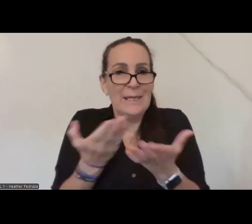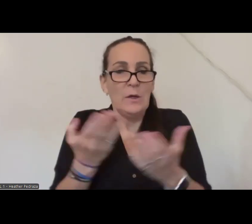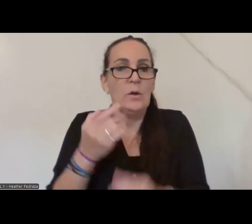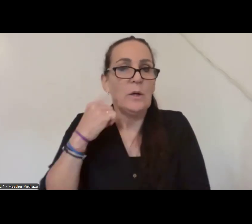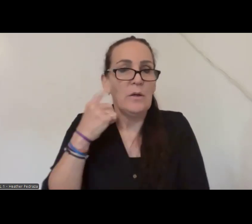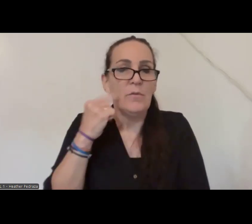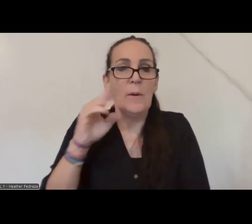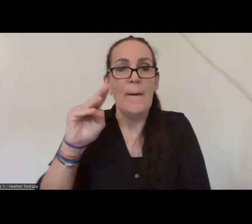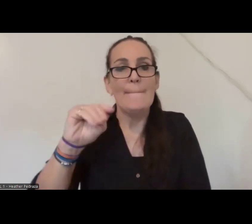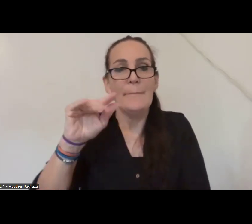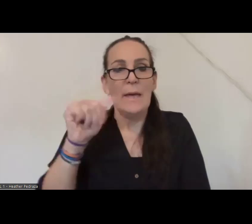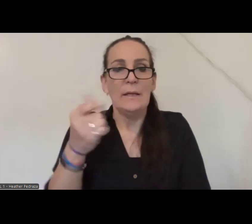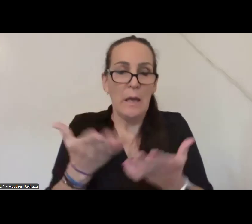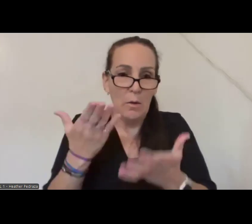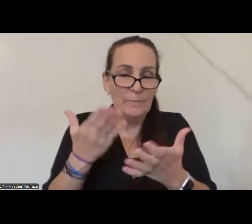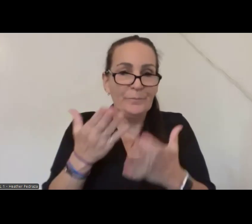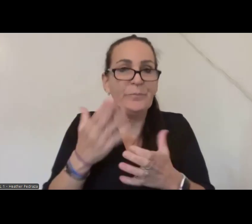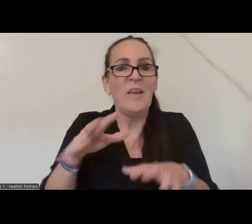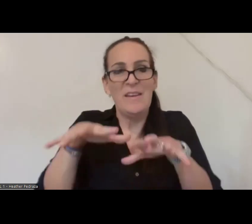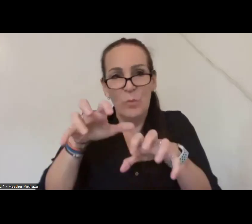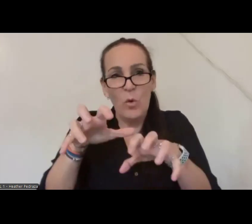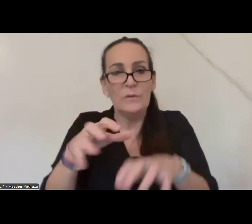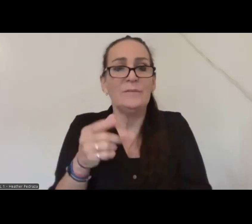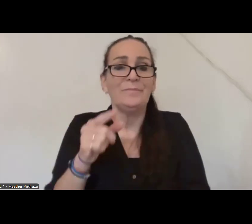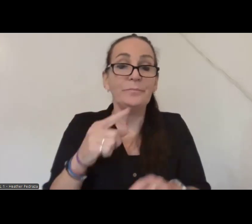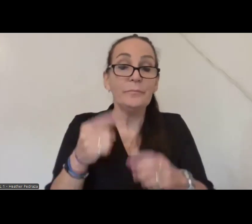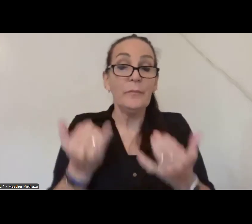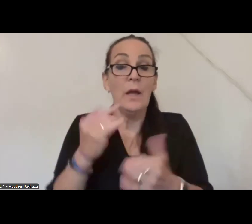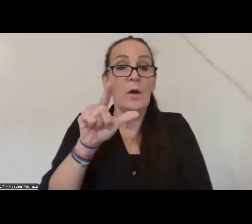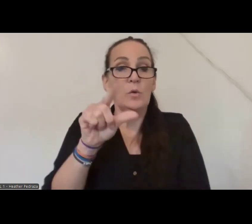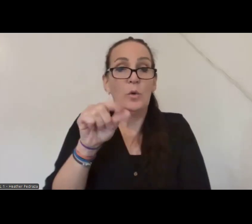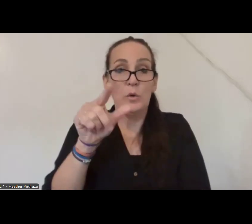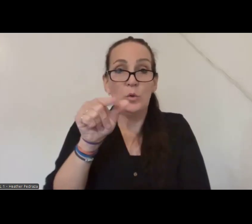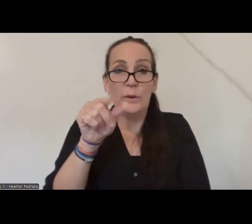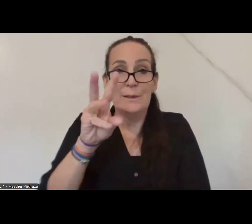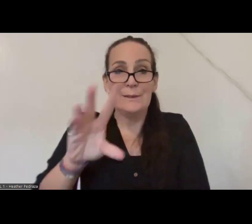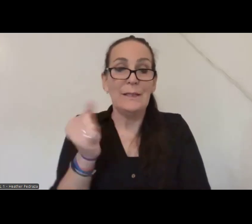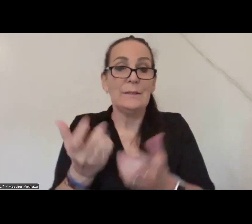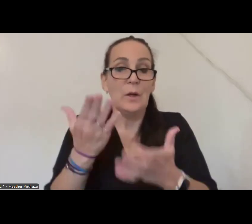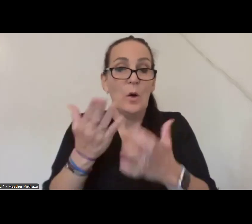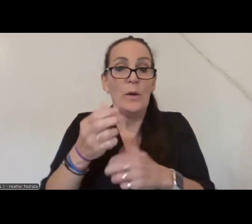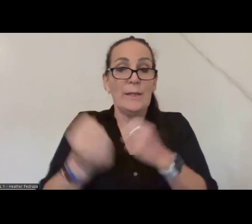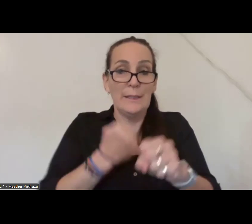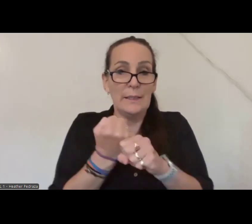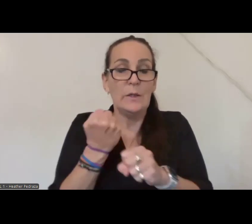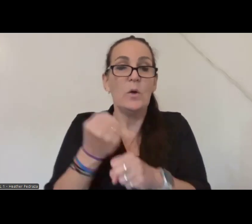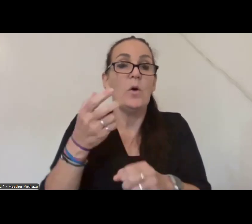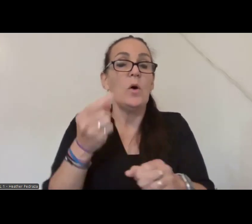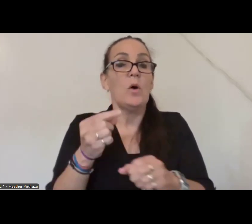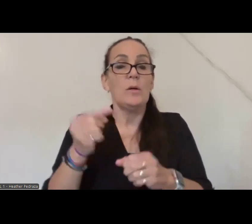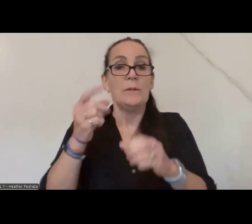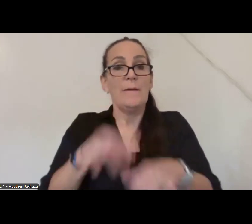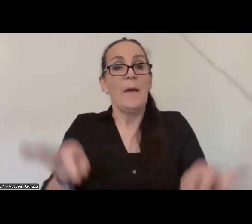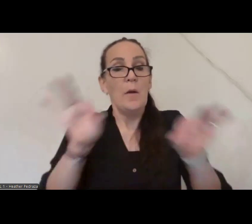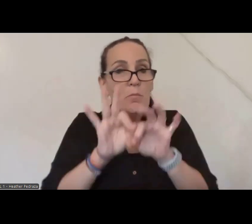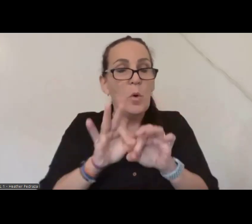Master Plan for Aging to provide healthcare for all, and that 2026 must remain a year of vigilance, advocacy, and unity among